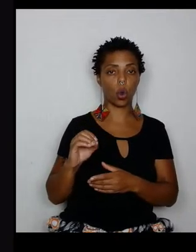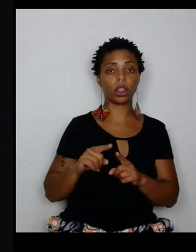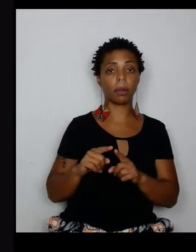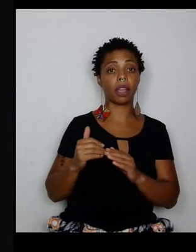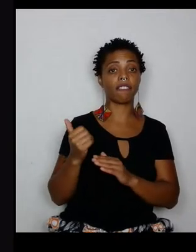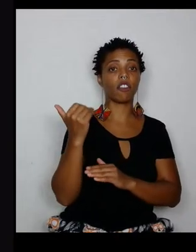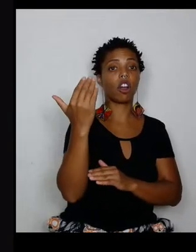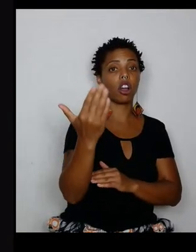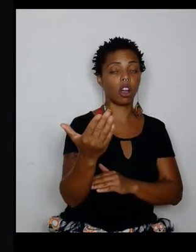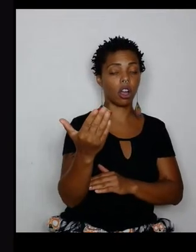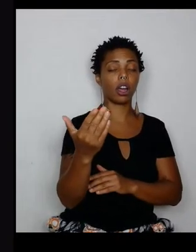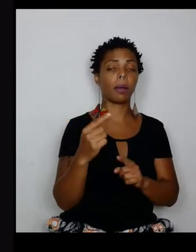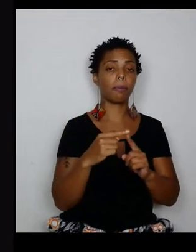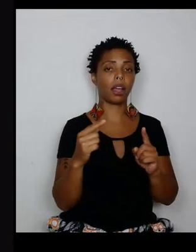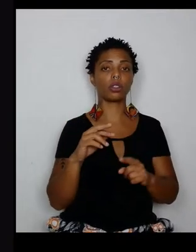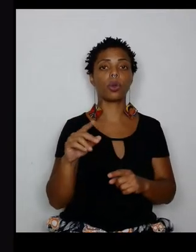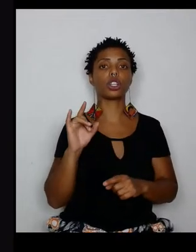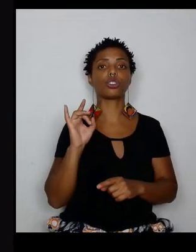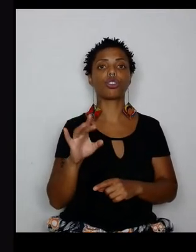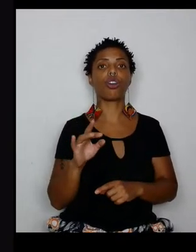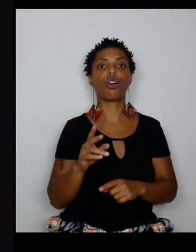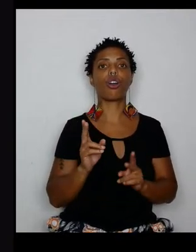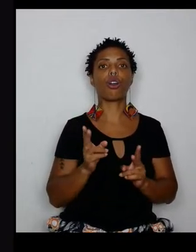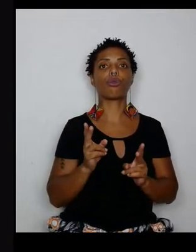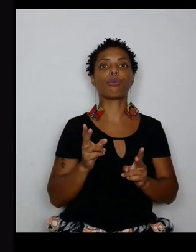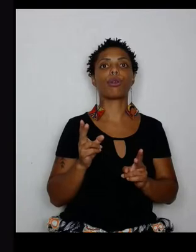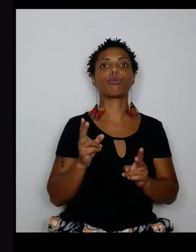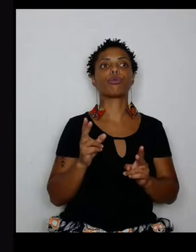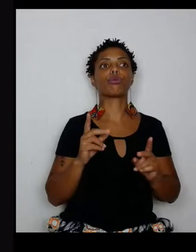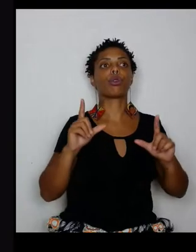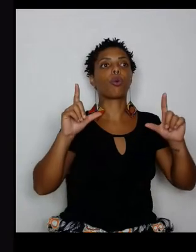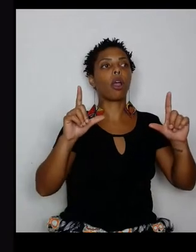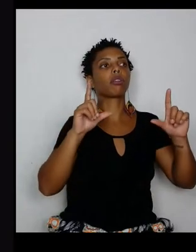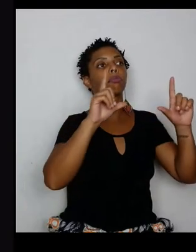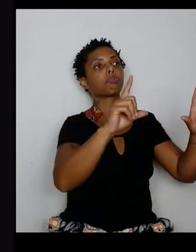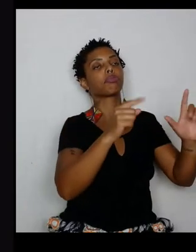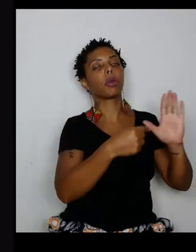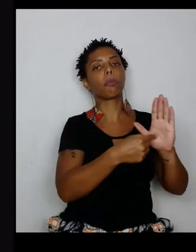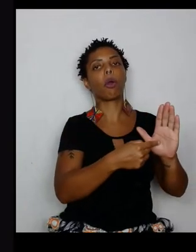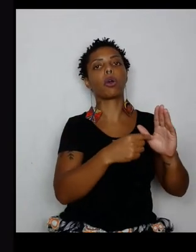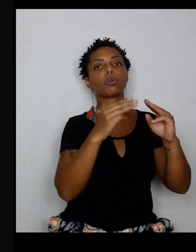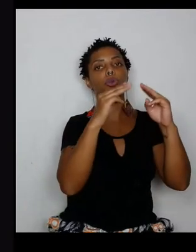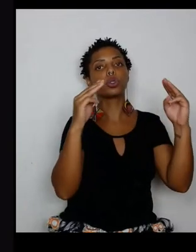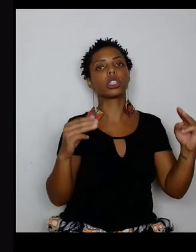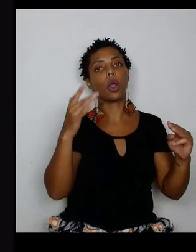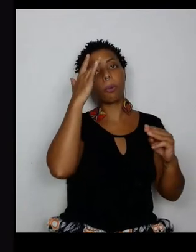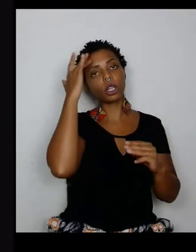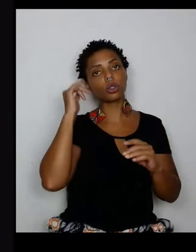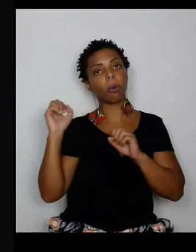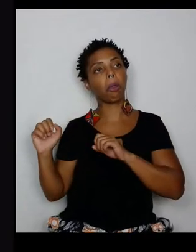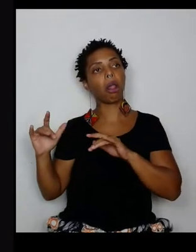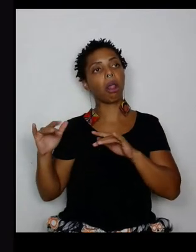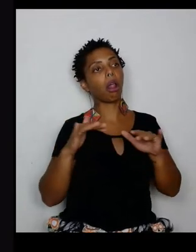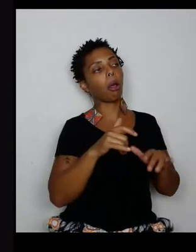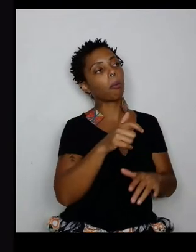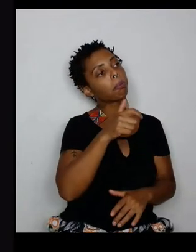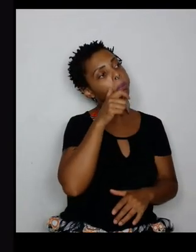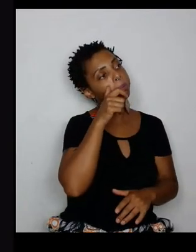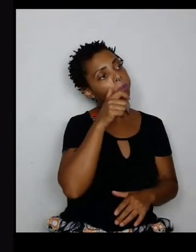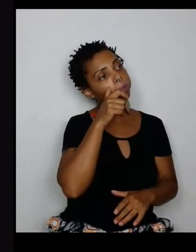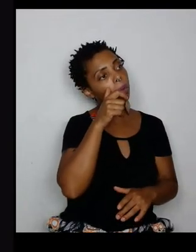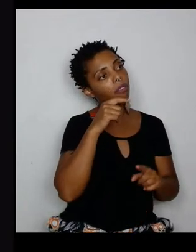strategies to boost audiences by front-ending exotic controversy in innuendo as